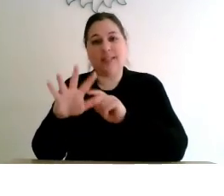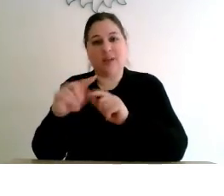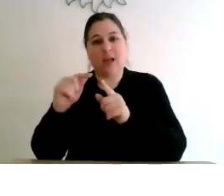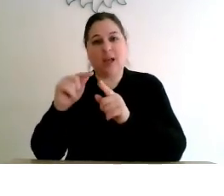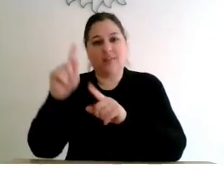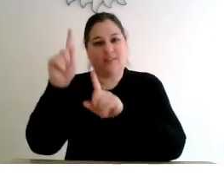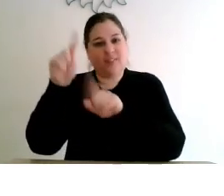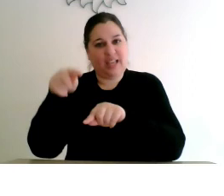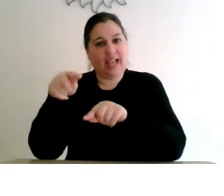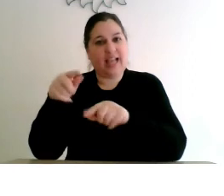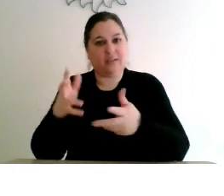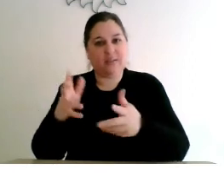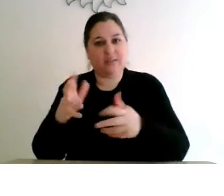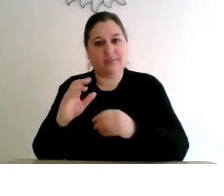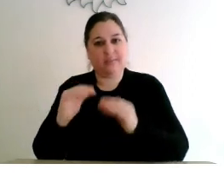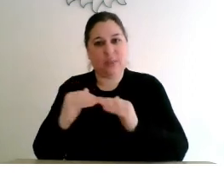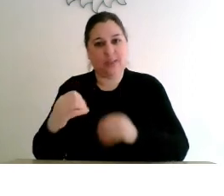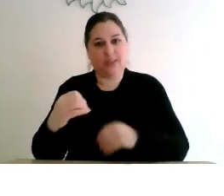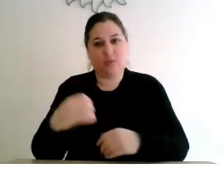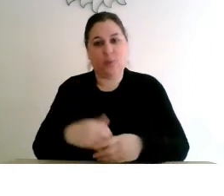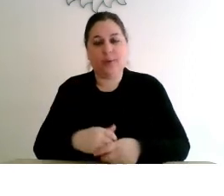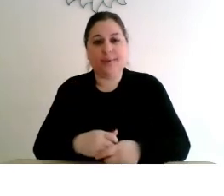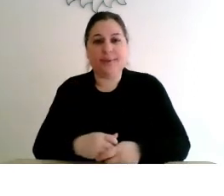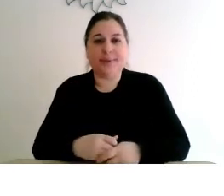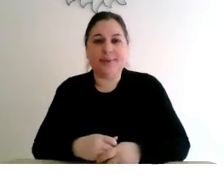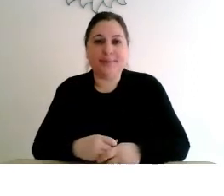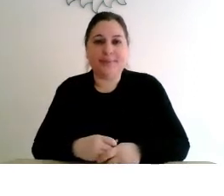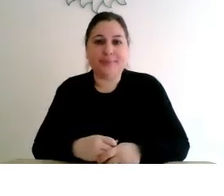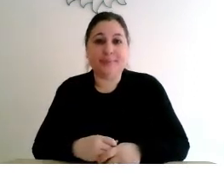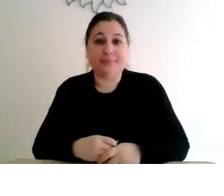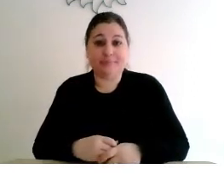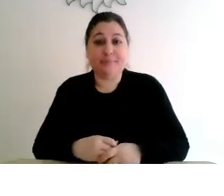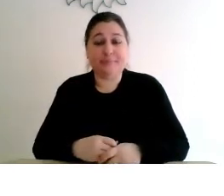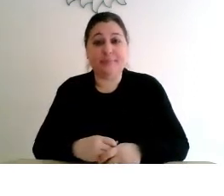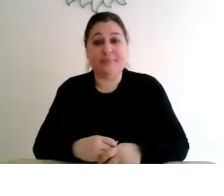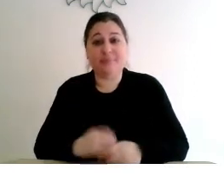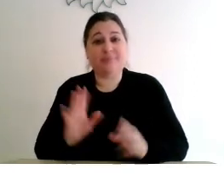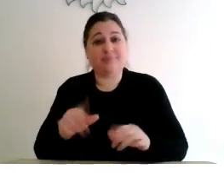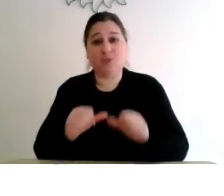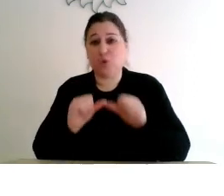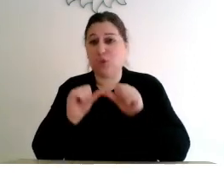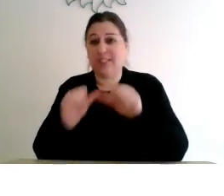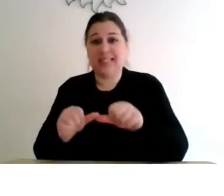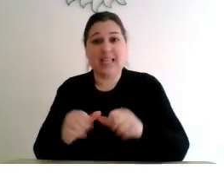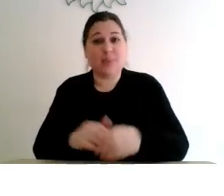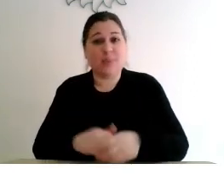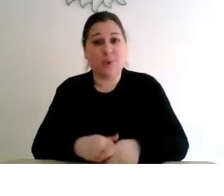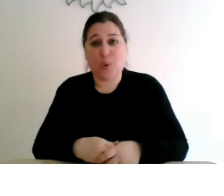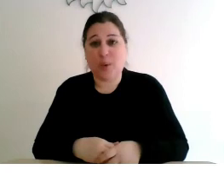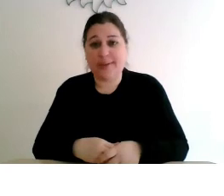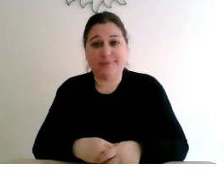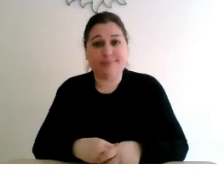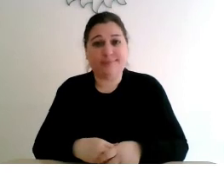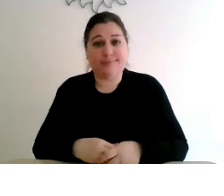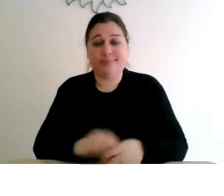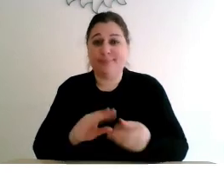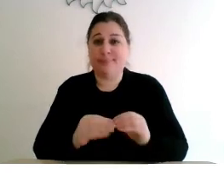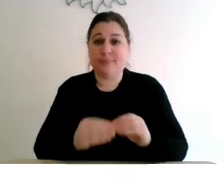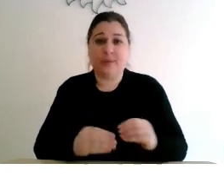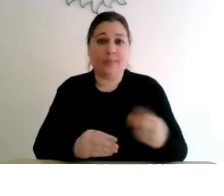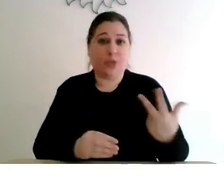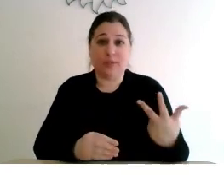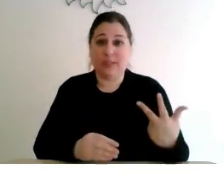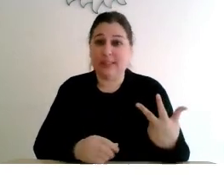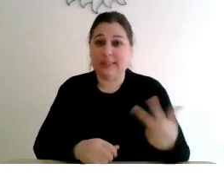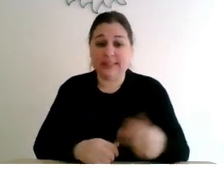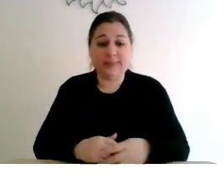0. X is greater than or equal to 11. All right, keep going. Okay, now I'm going to